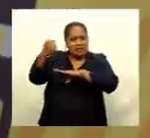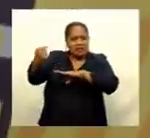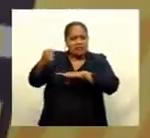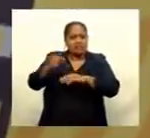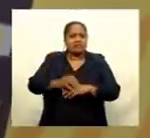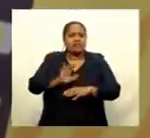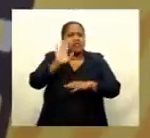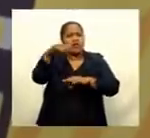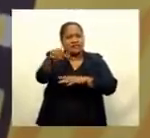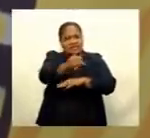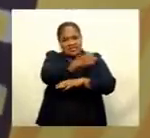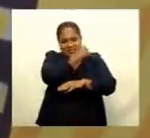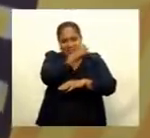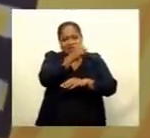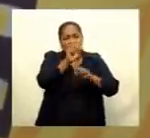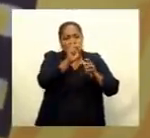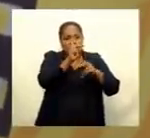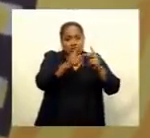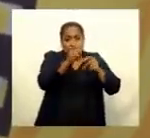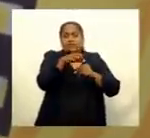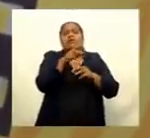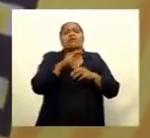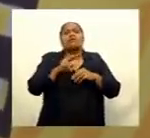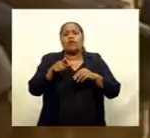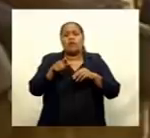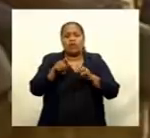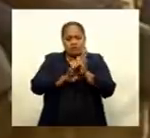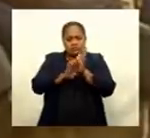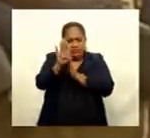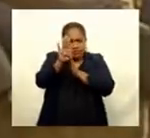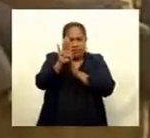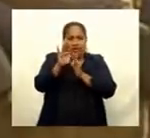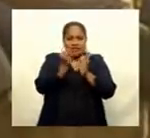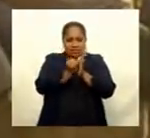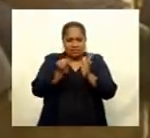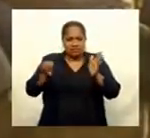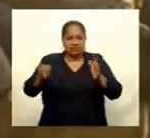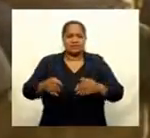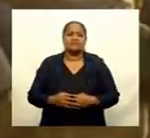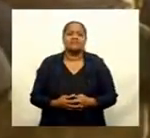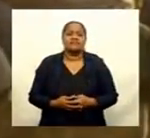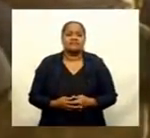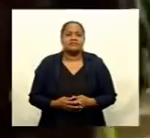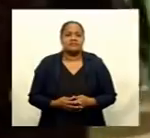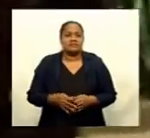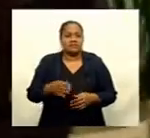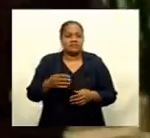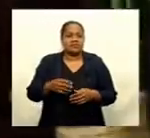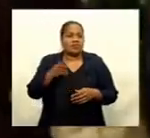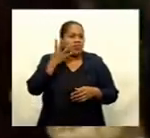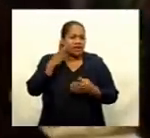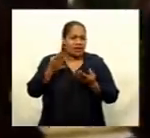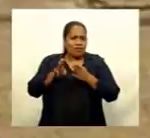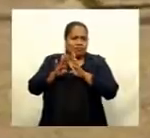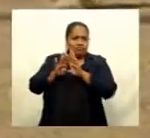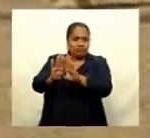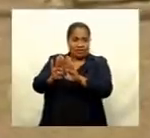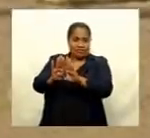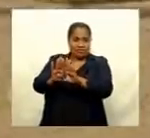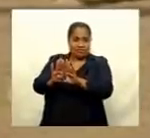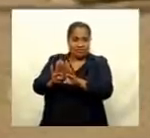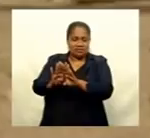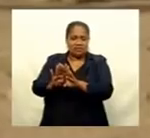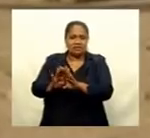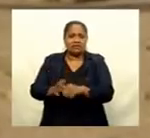film producers in an effort to boost the productivity of the industry once the border restrictions are lifted. Jose